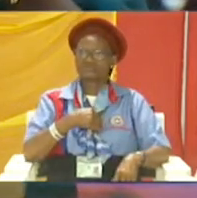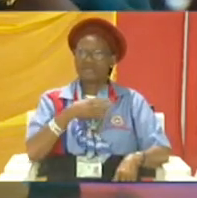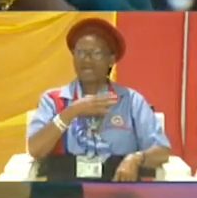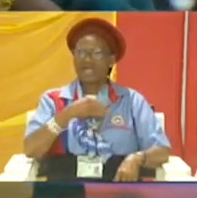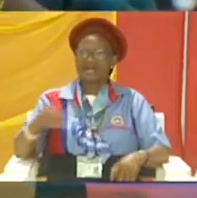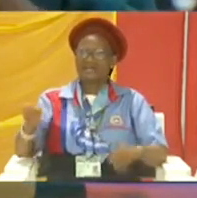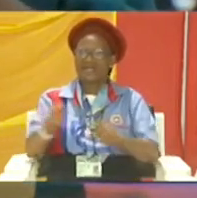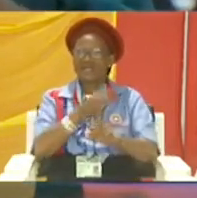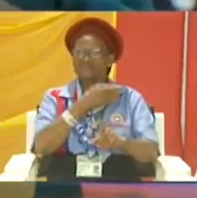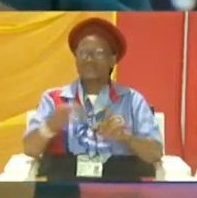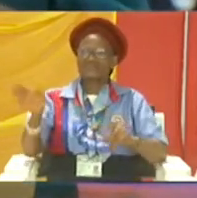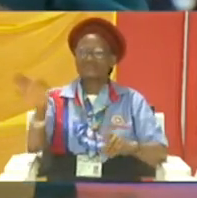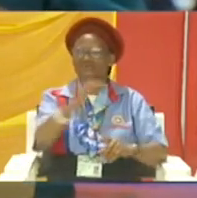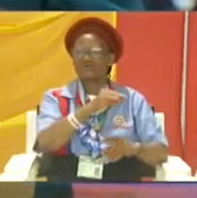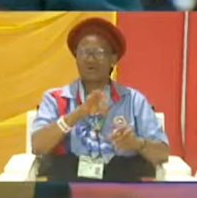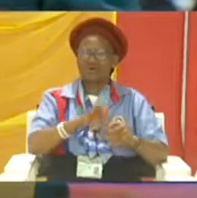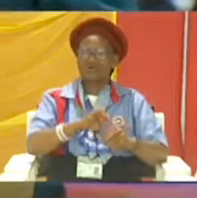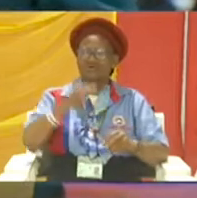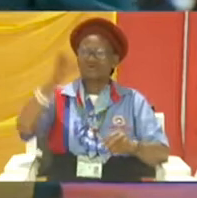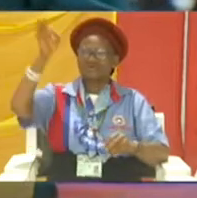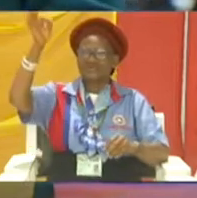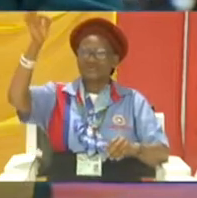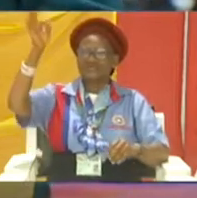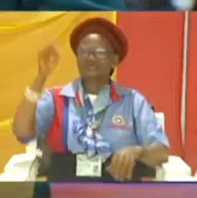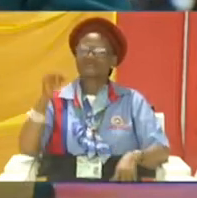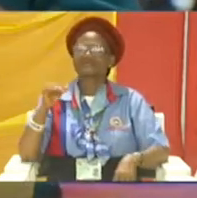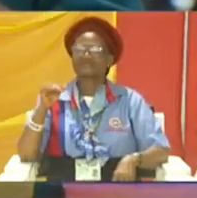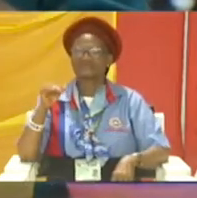affect your spirit. Now,